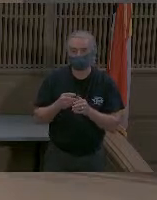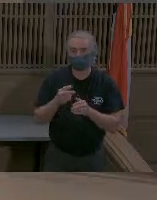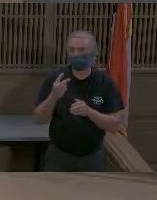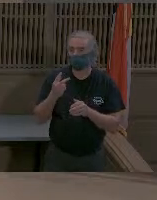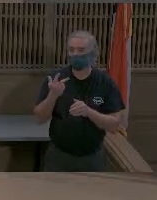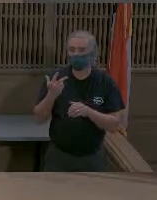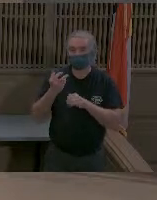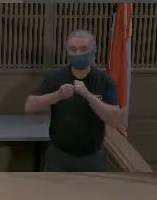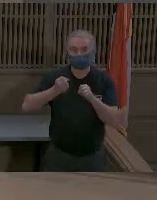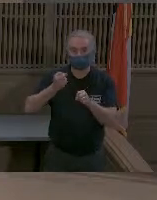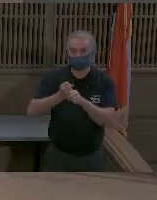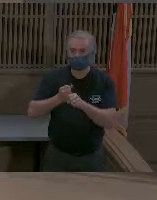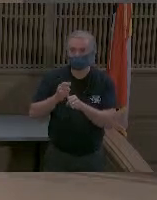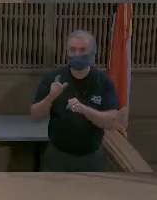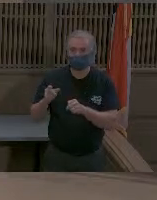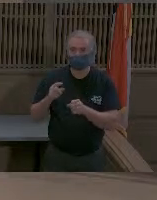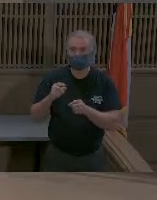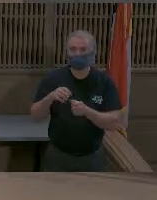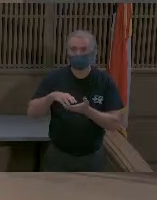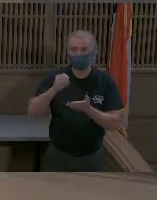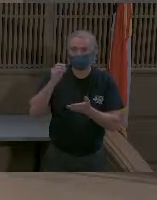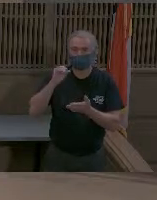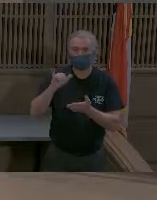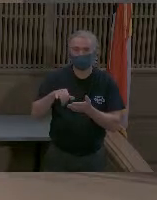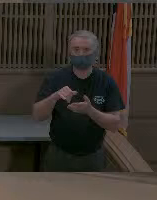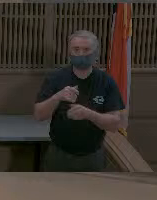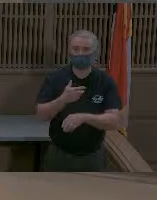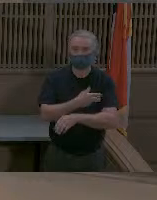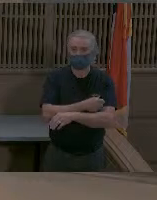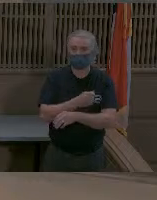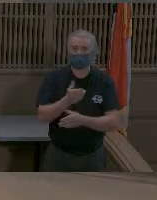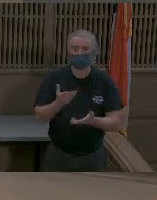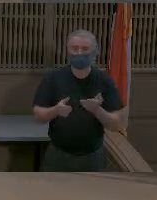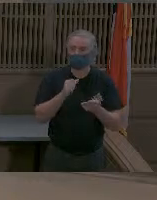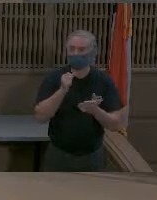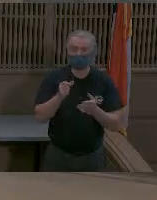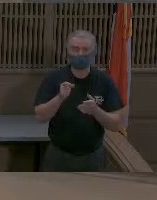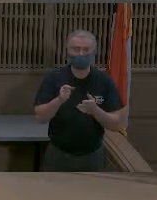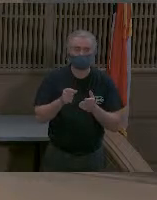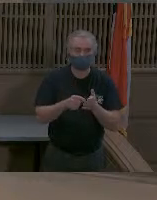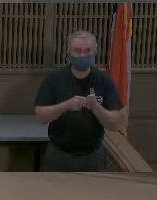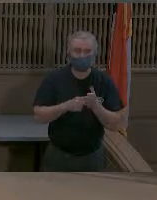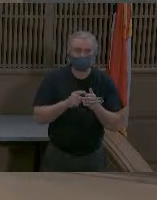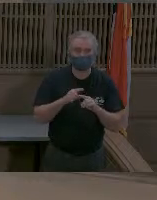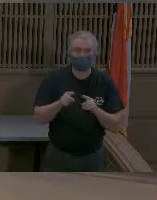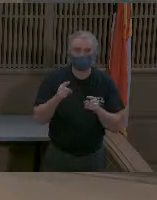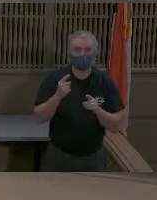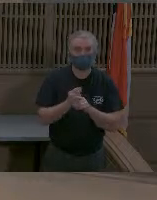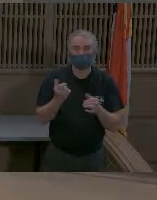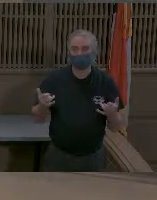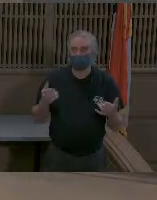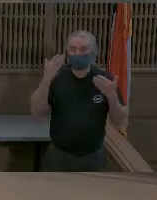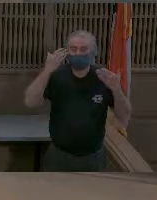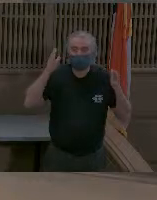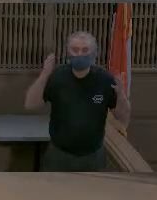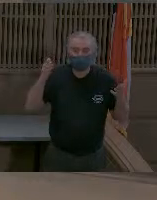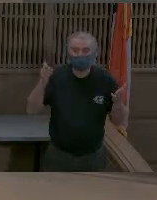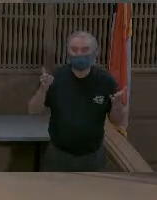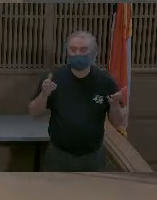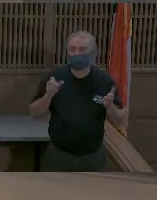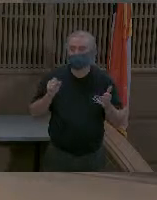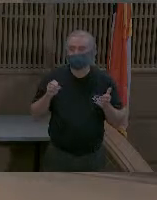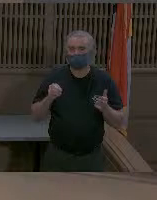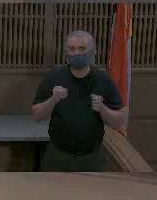that getting vaccinated might not be necessary, but we're not at that point yet. We don't know. So the experts tell